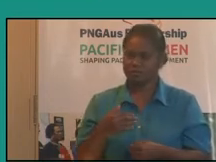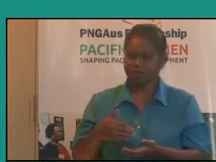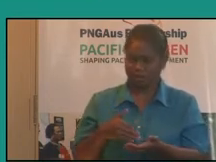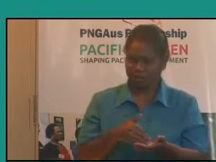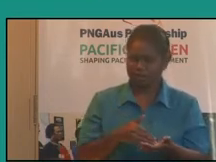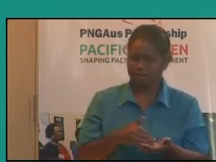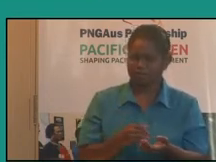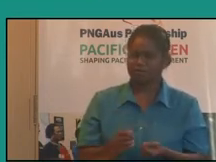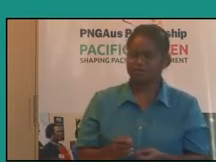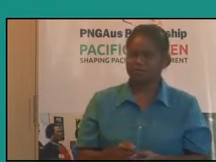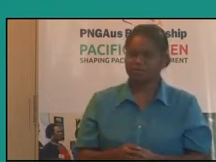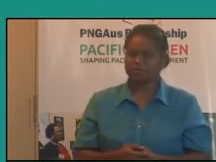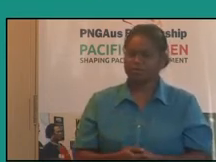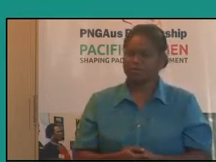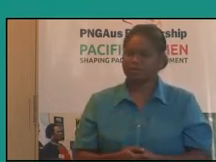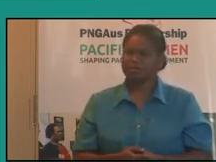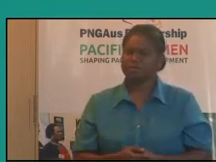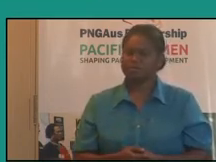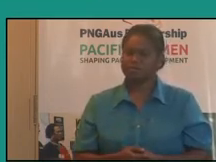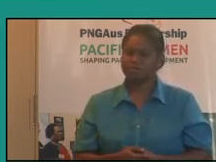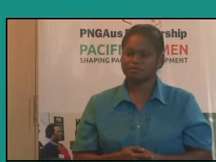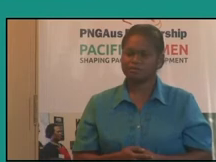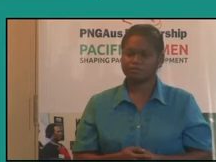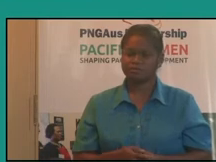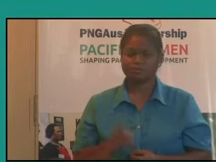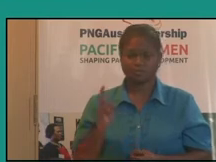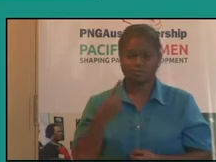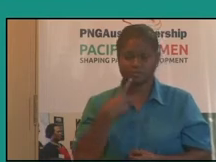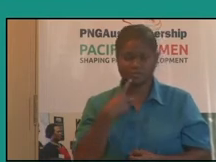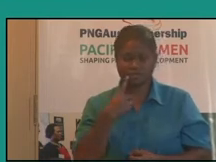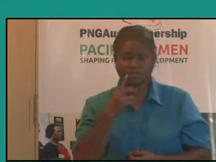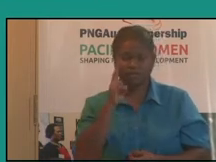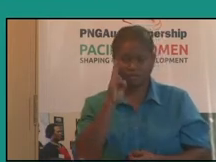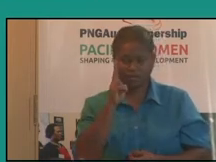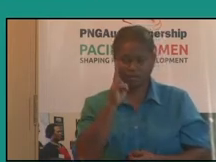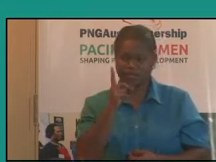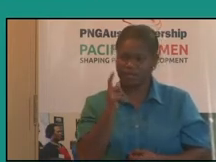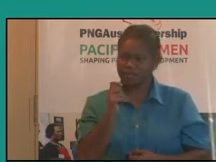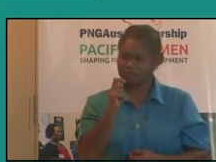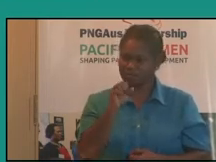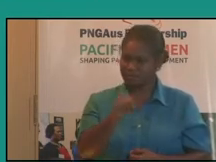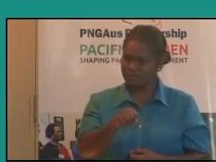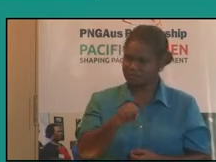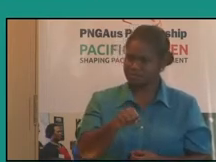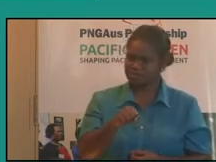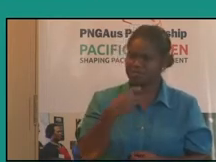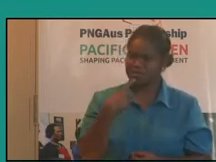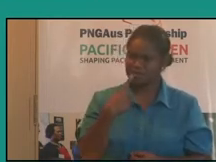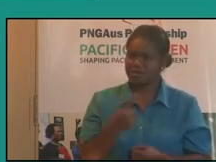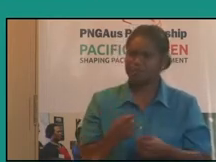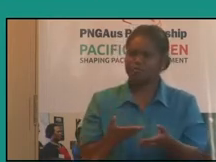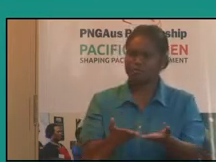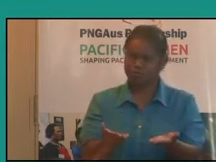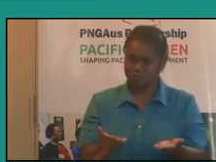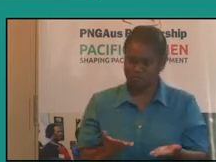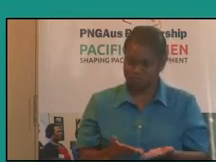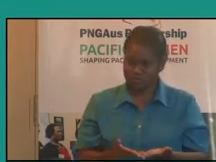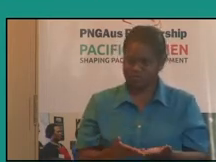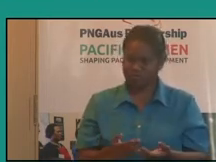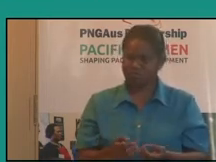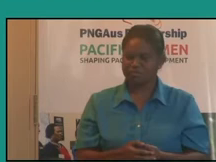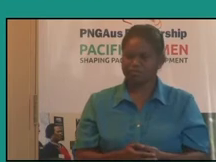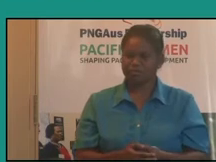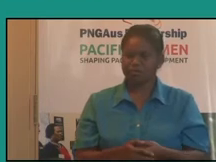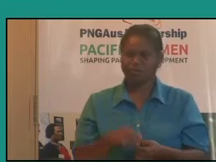so in order to assess and say, yes, there is really political will at the provincial level for